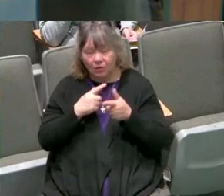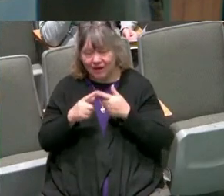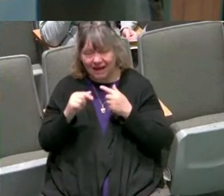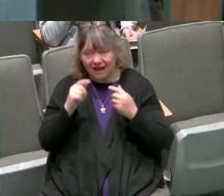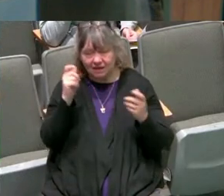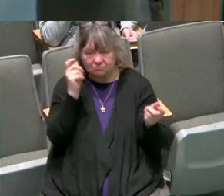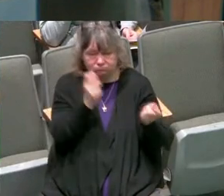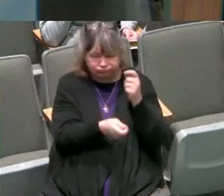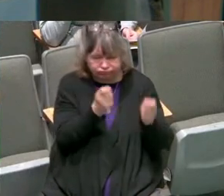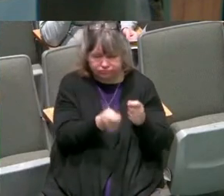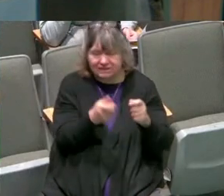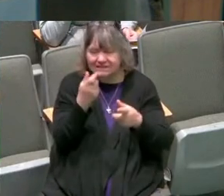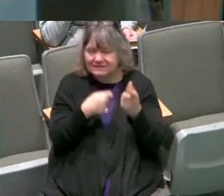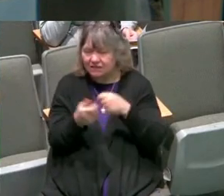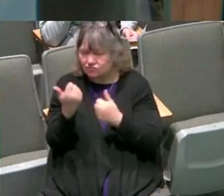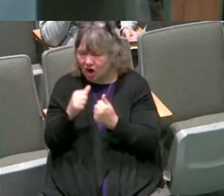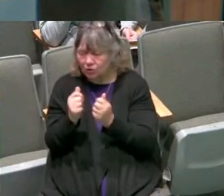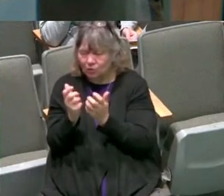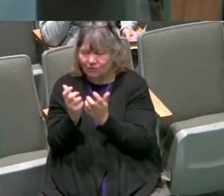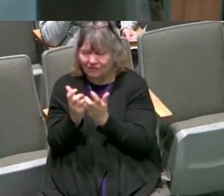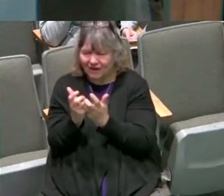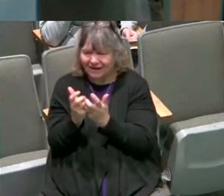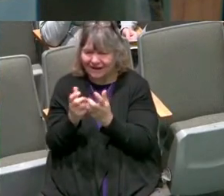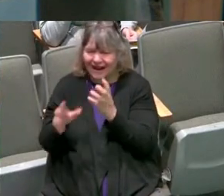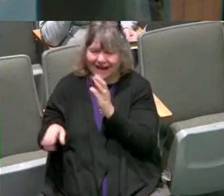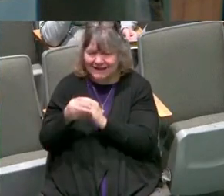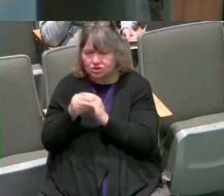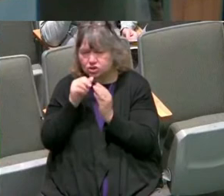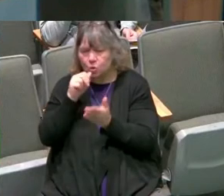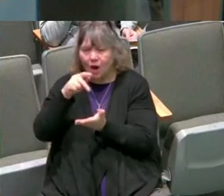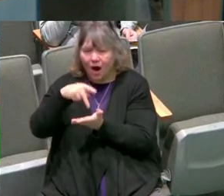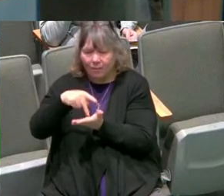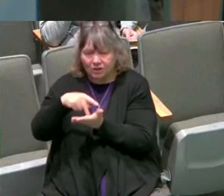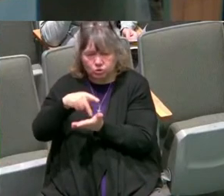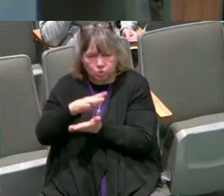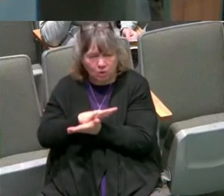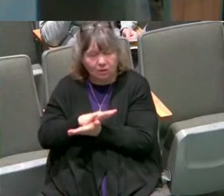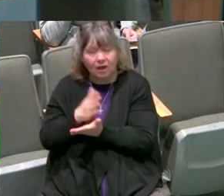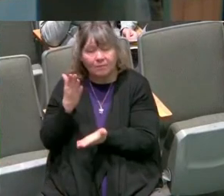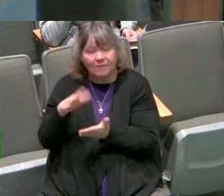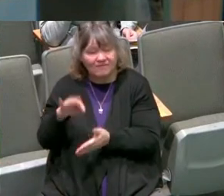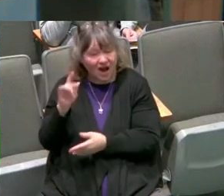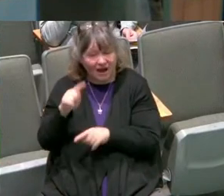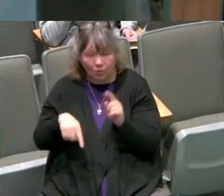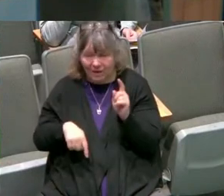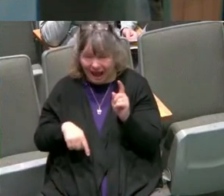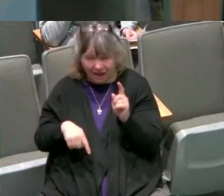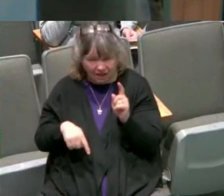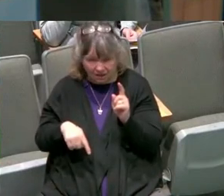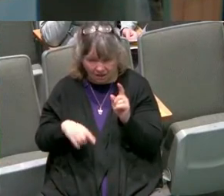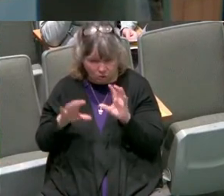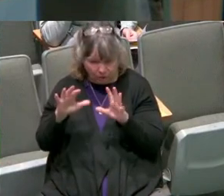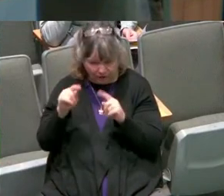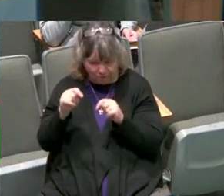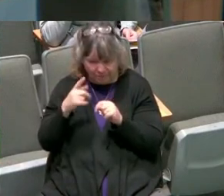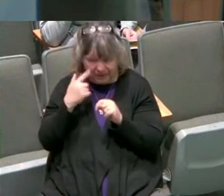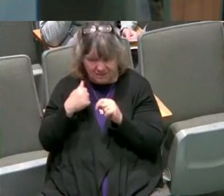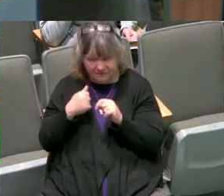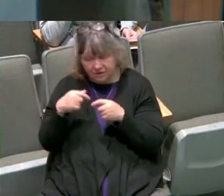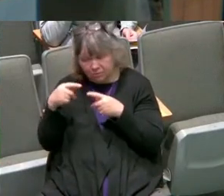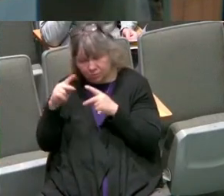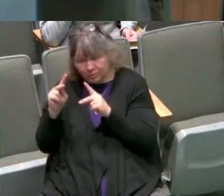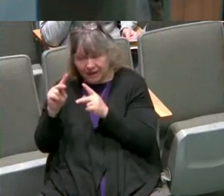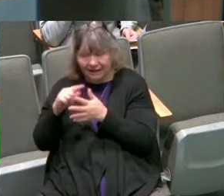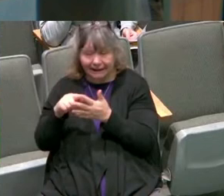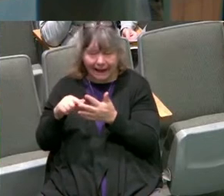than trying to fit an addition to Hopkins school and we may find out we can't do it because of Permitting